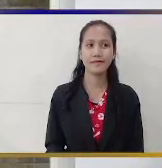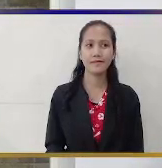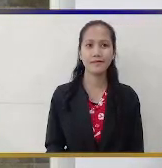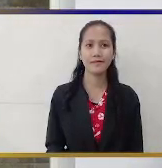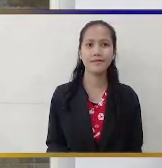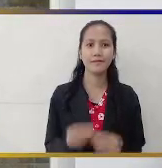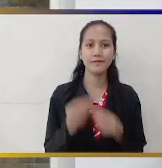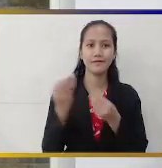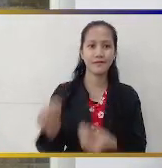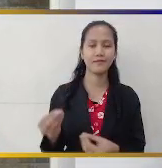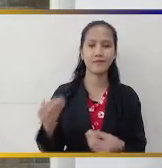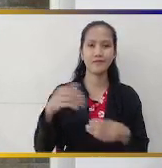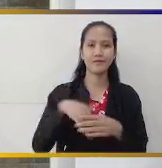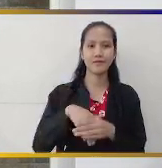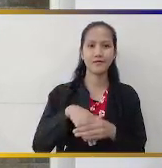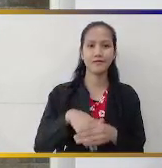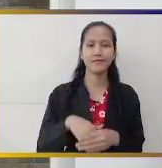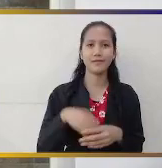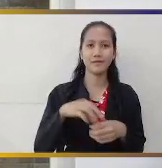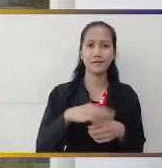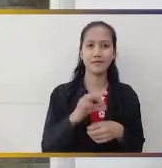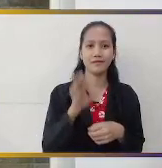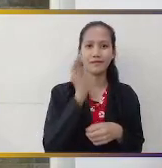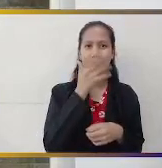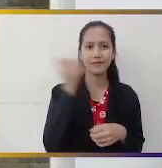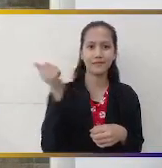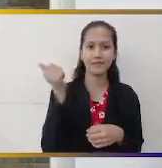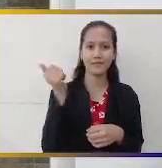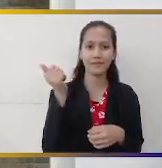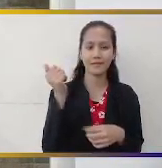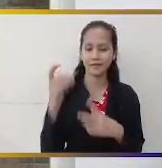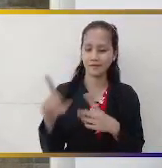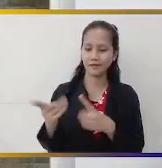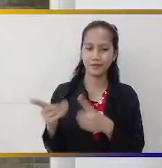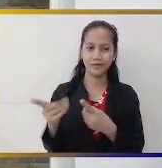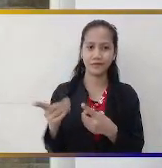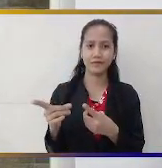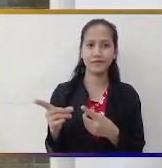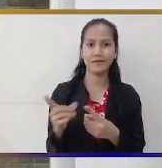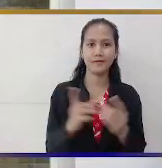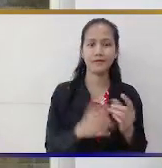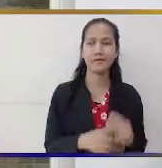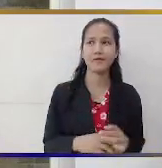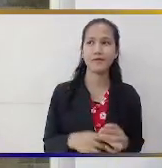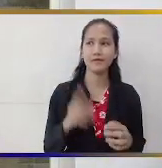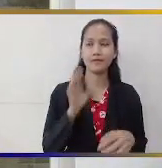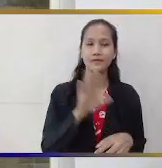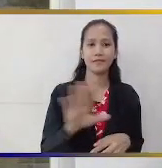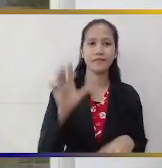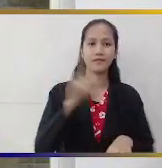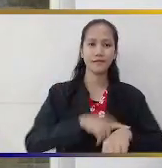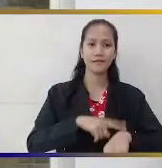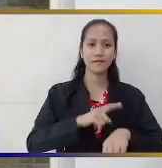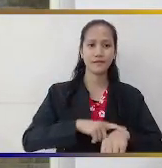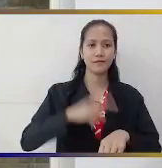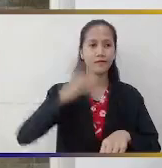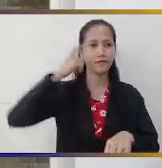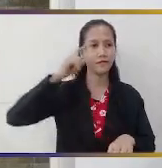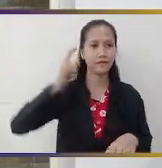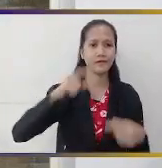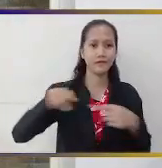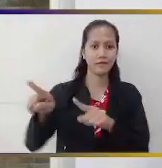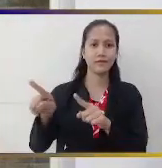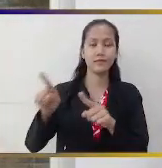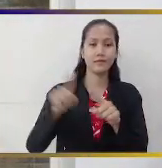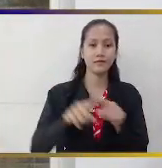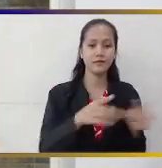in discipleship. Give time to these little kids. Give time to the older kids. Give time to anybody you can to disciple them, to